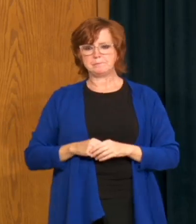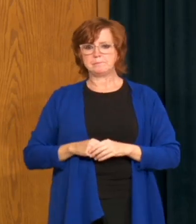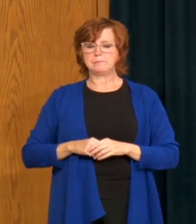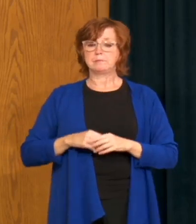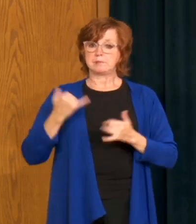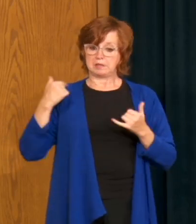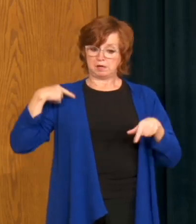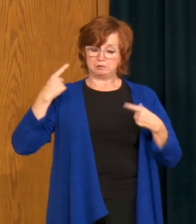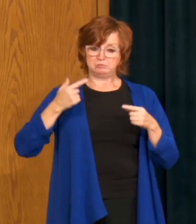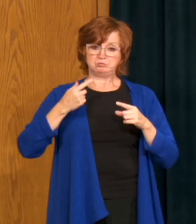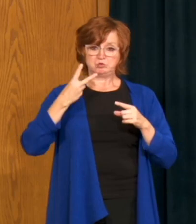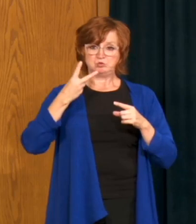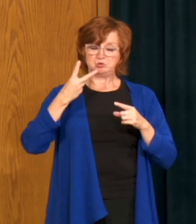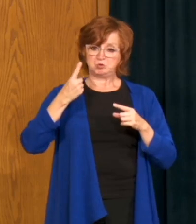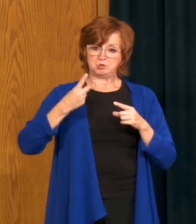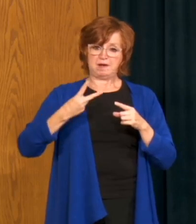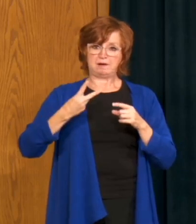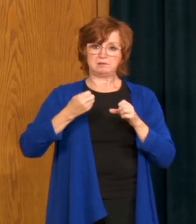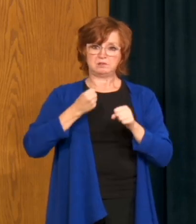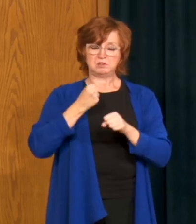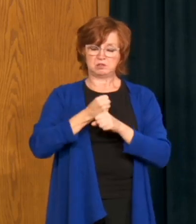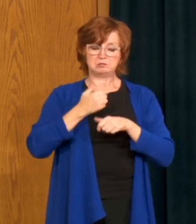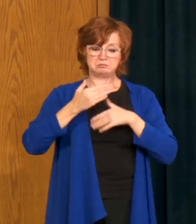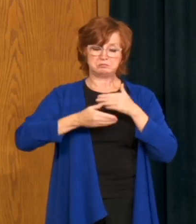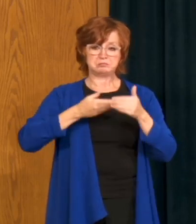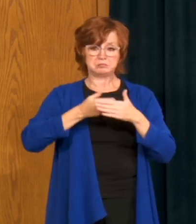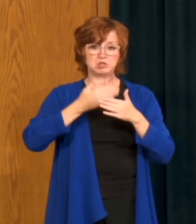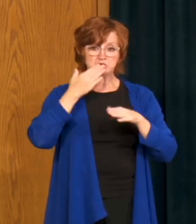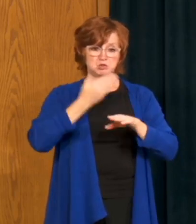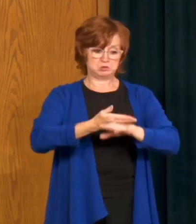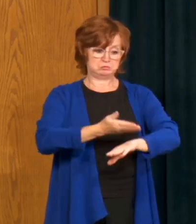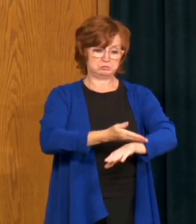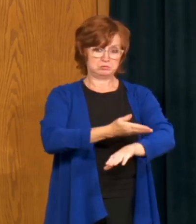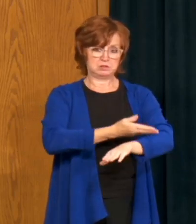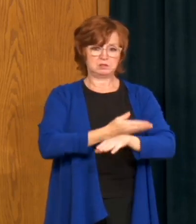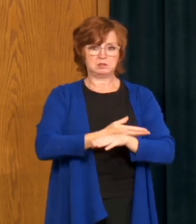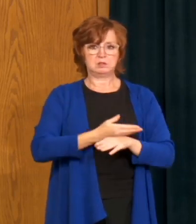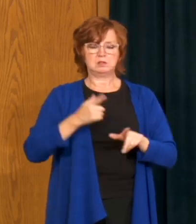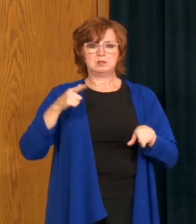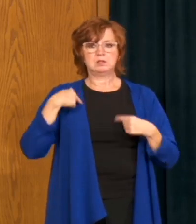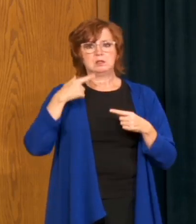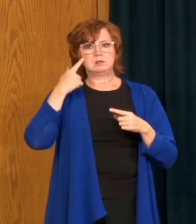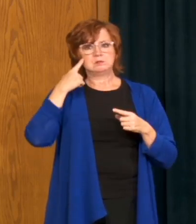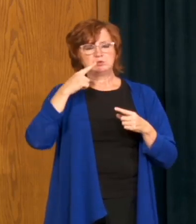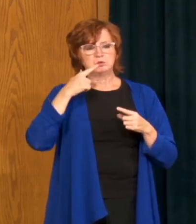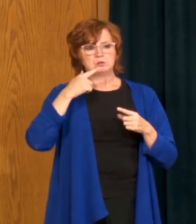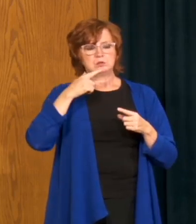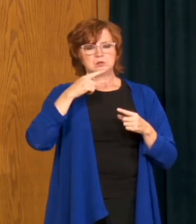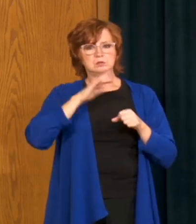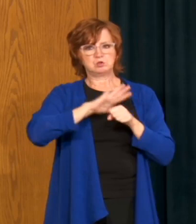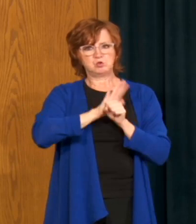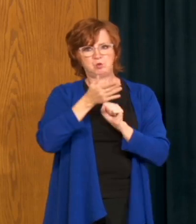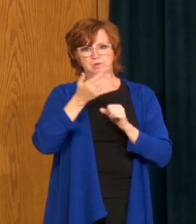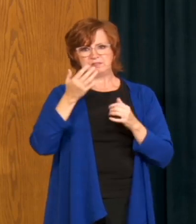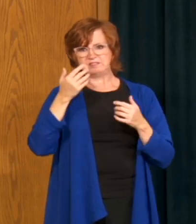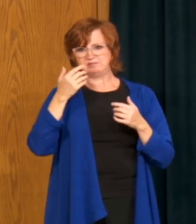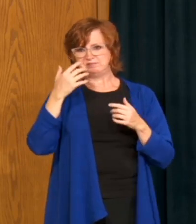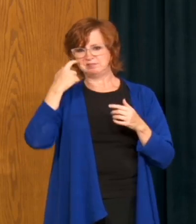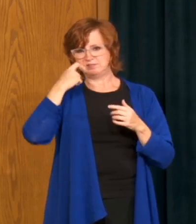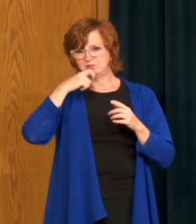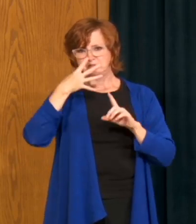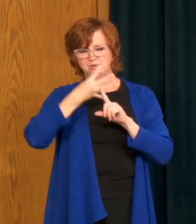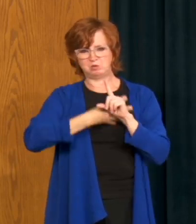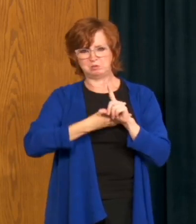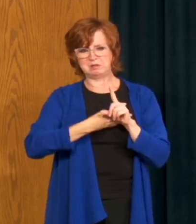have to recognize that even during the COVID-19 lockdown, mental health and possibly substance